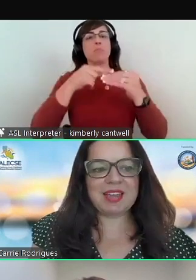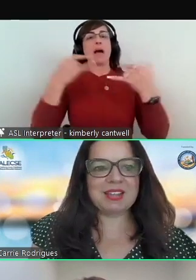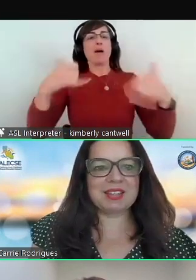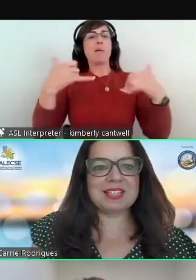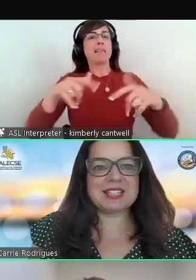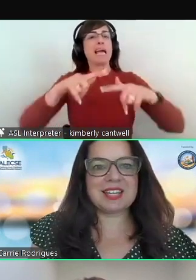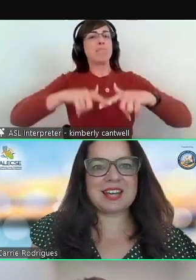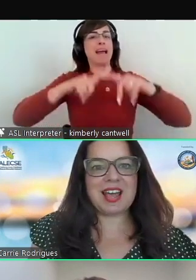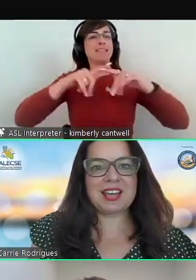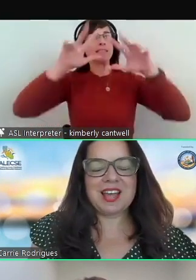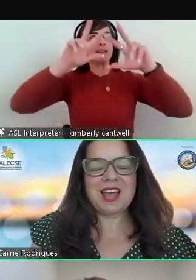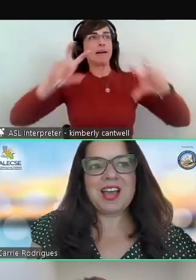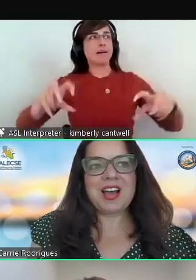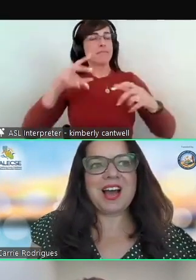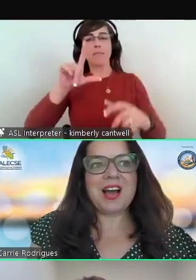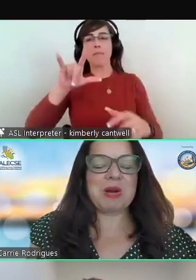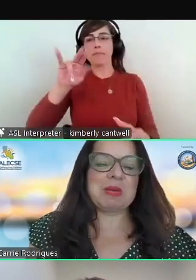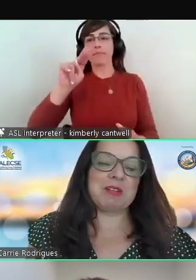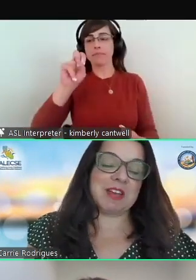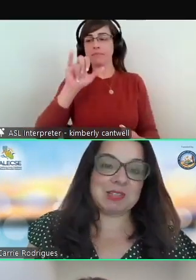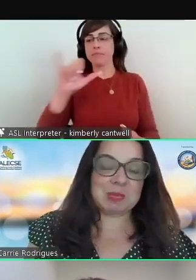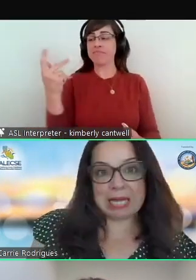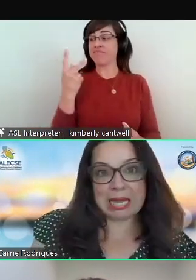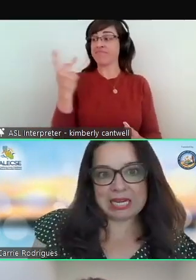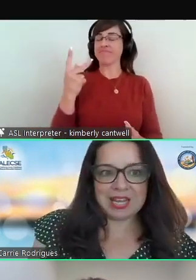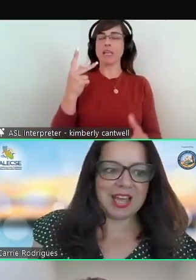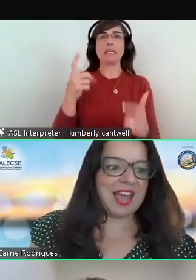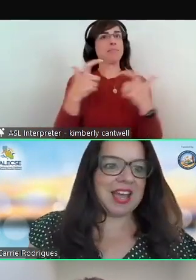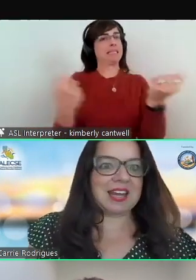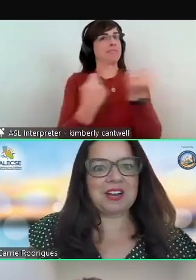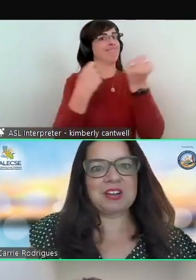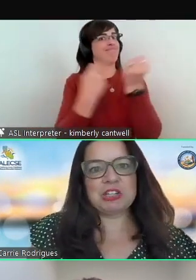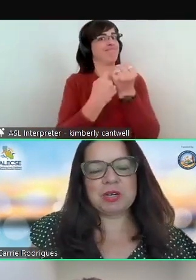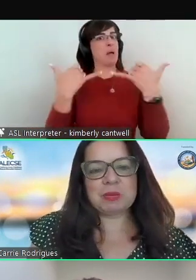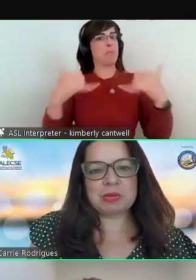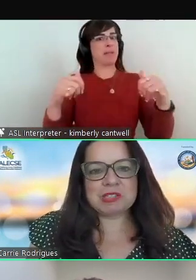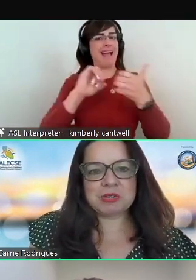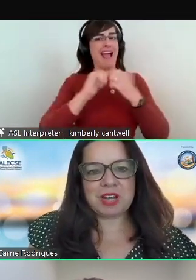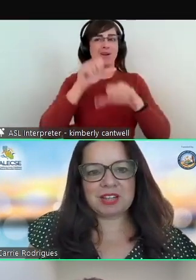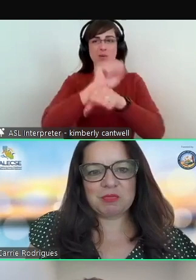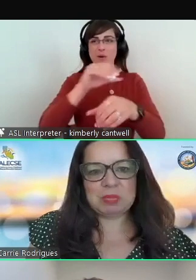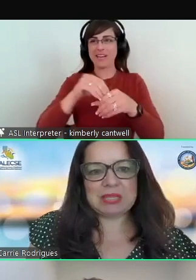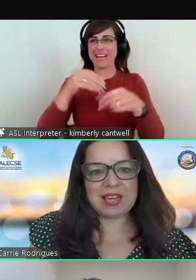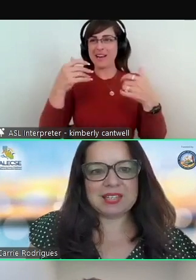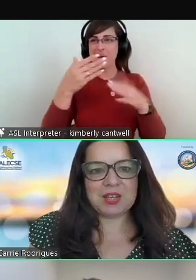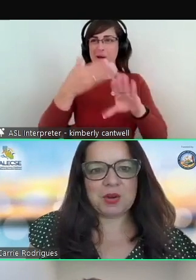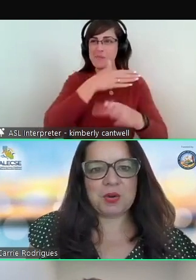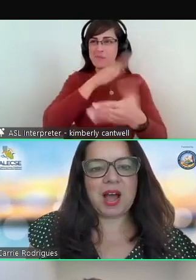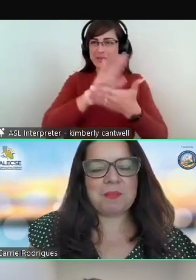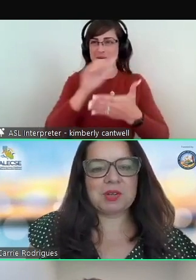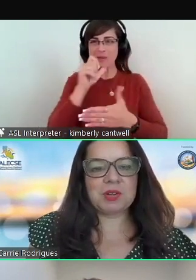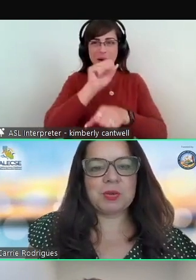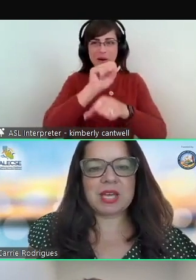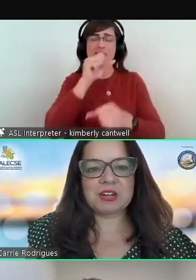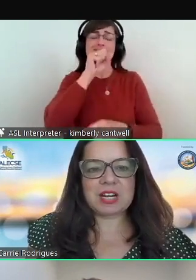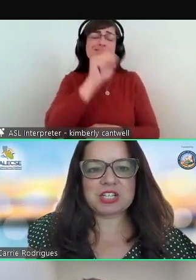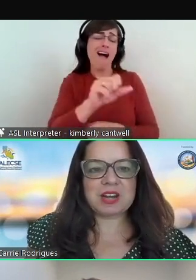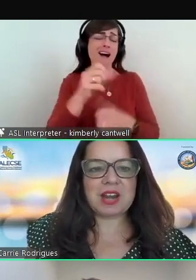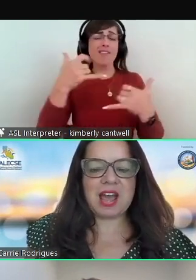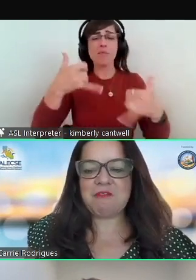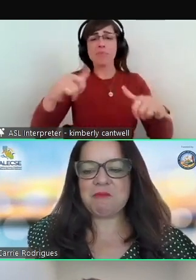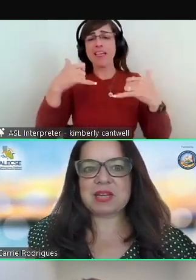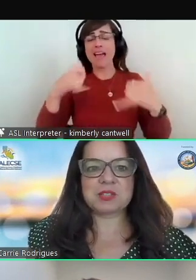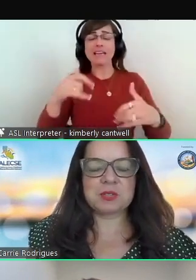assessments. Lindsay and I are big fans of play, and how could you work in preschool and not love play? So quick